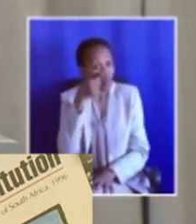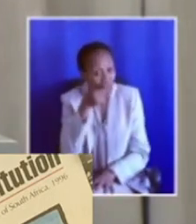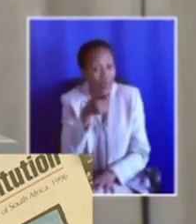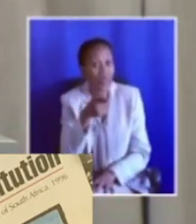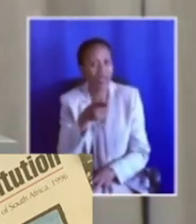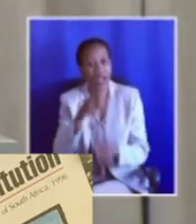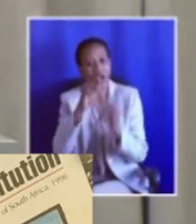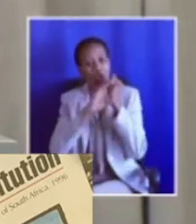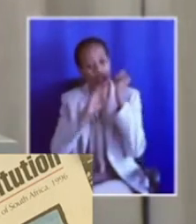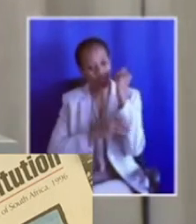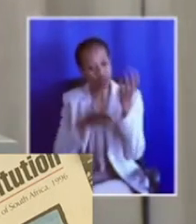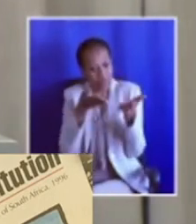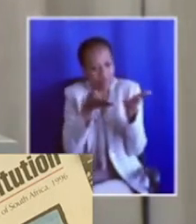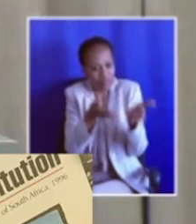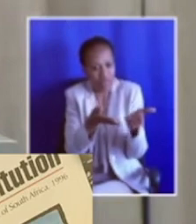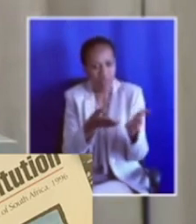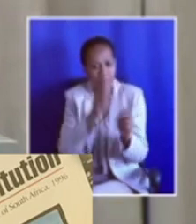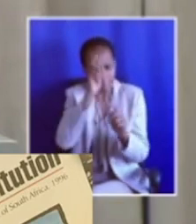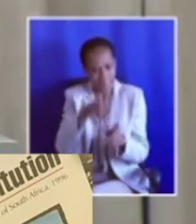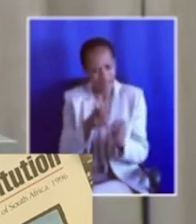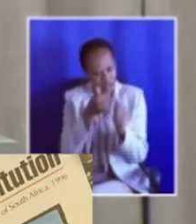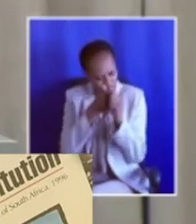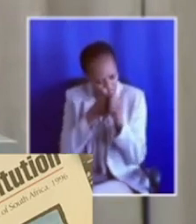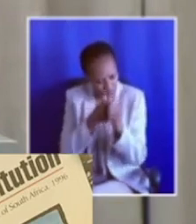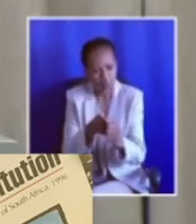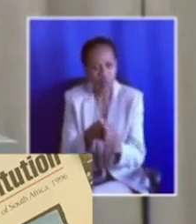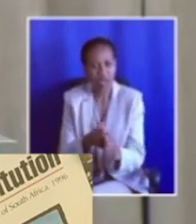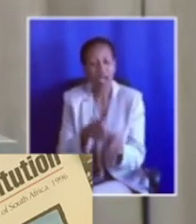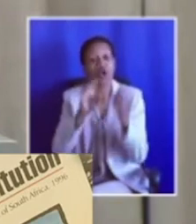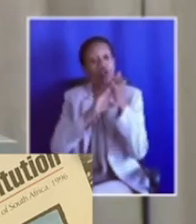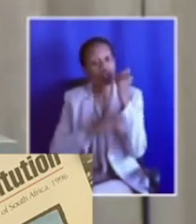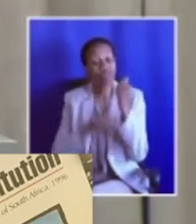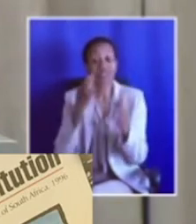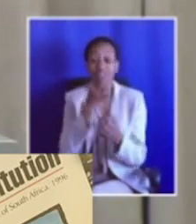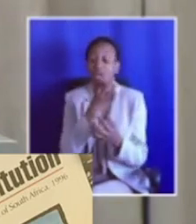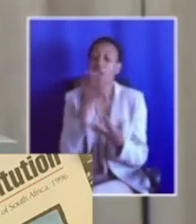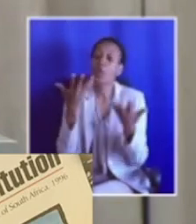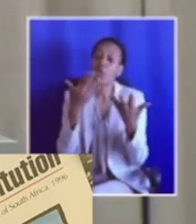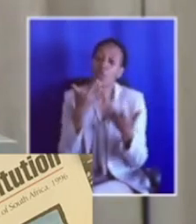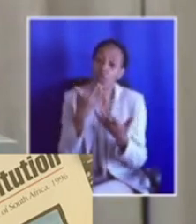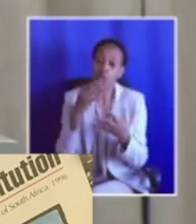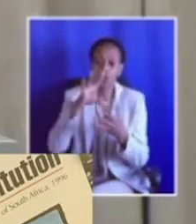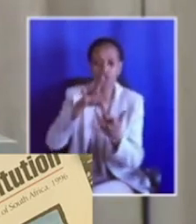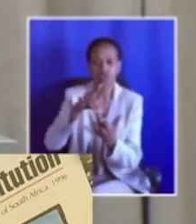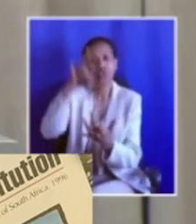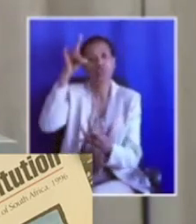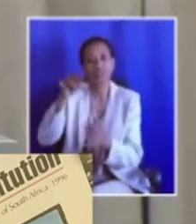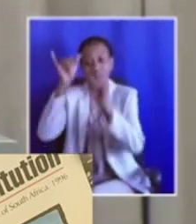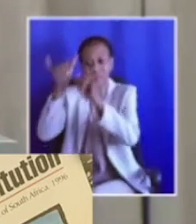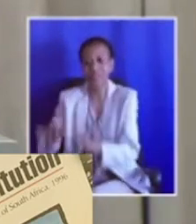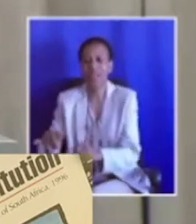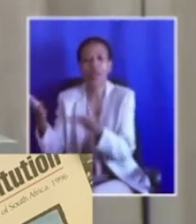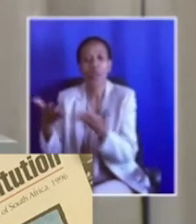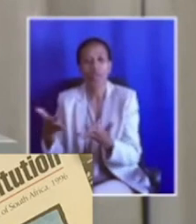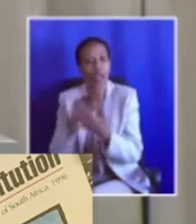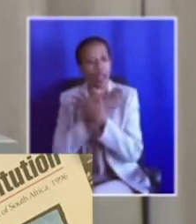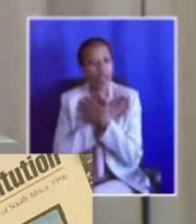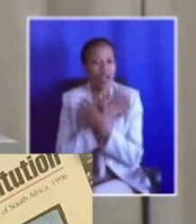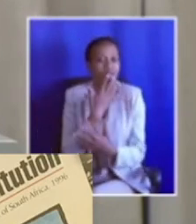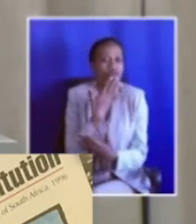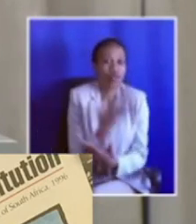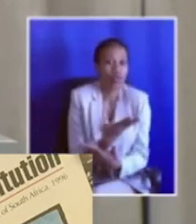the constitution that allows you to choose who to associate with, where to live, who to love.